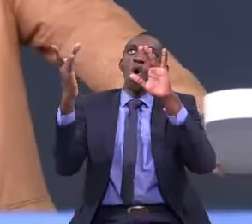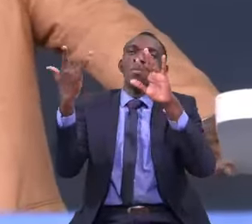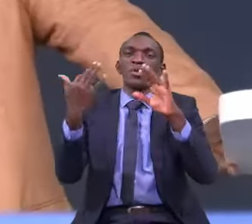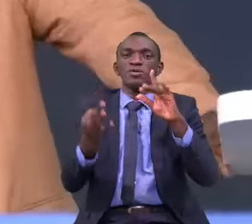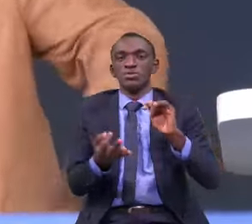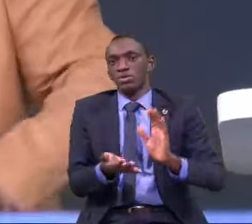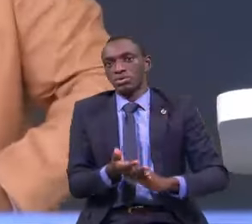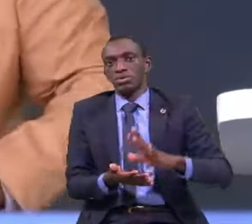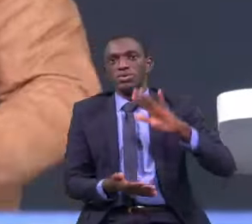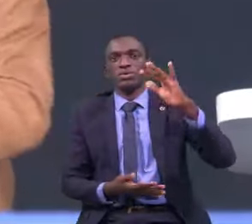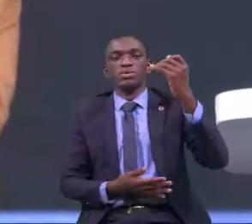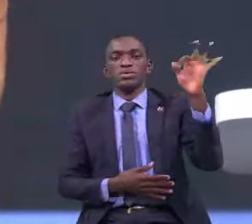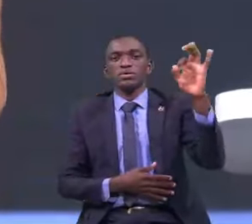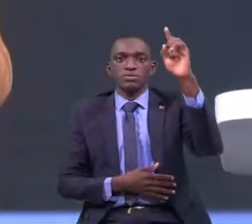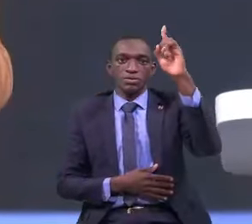God.